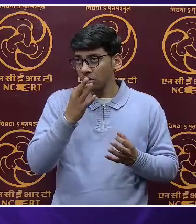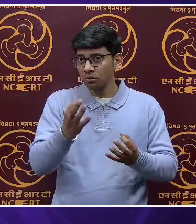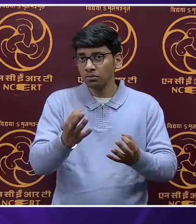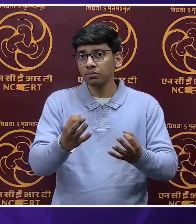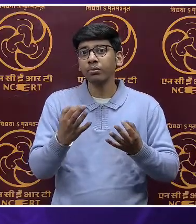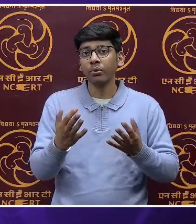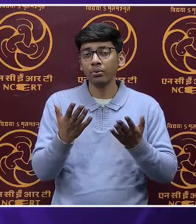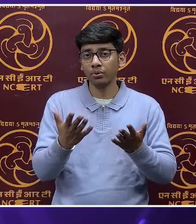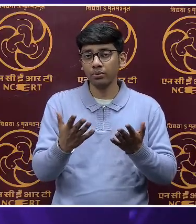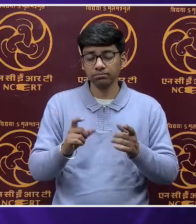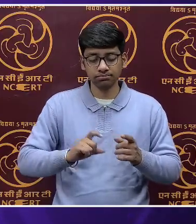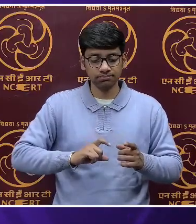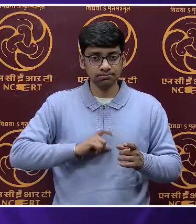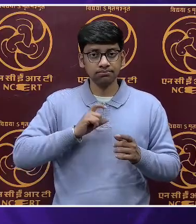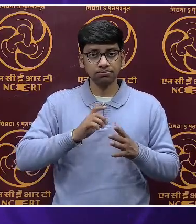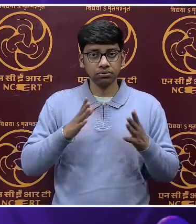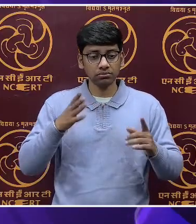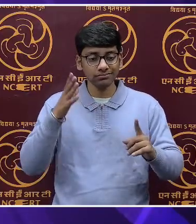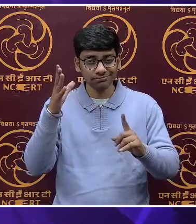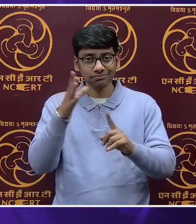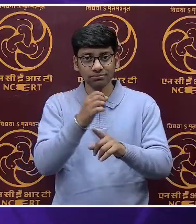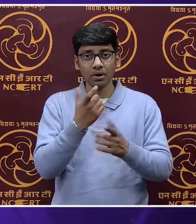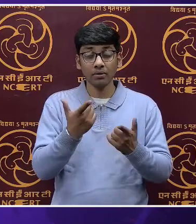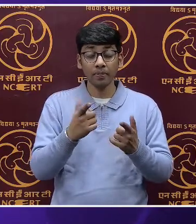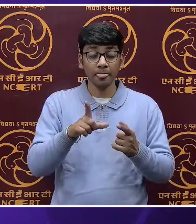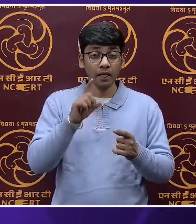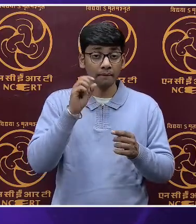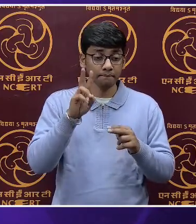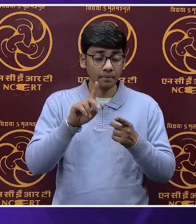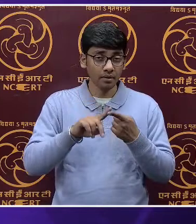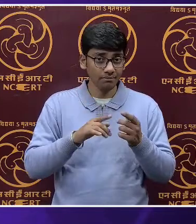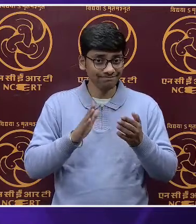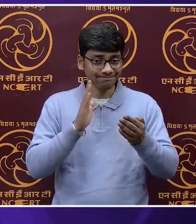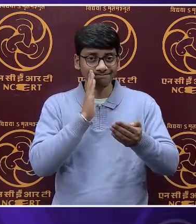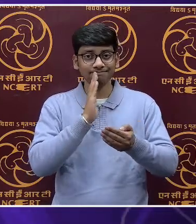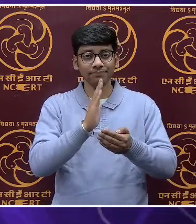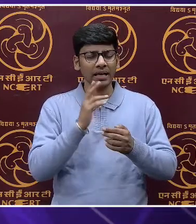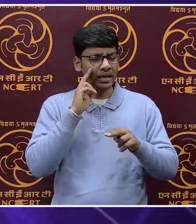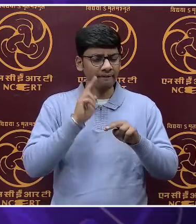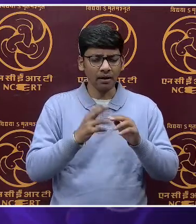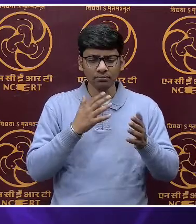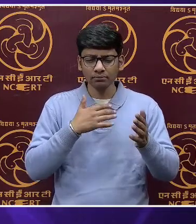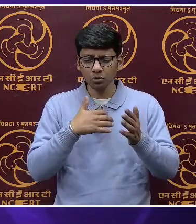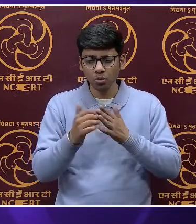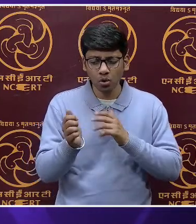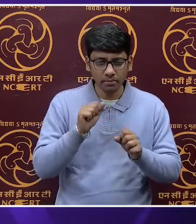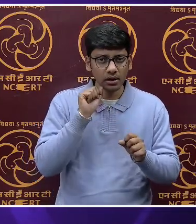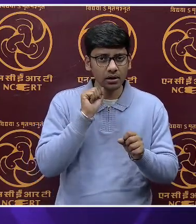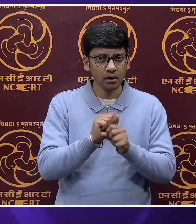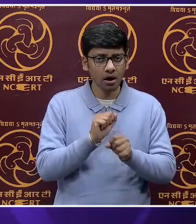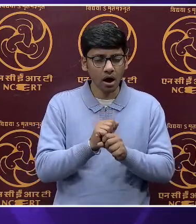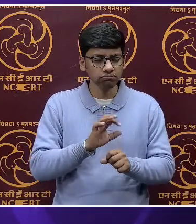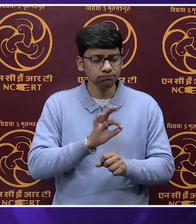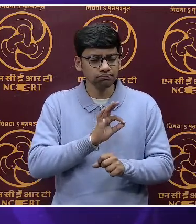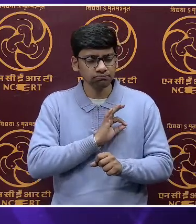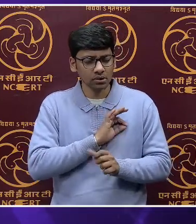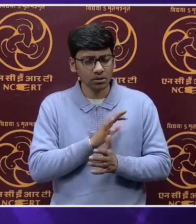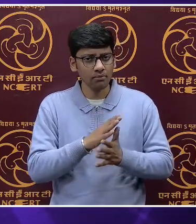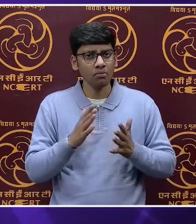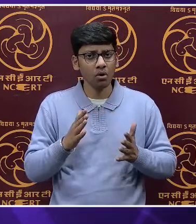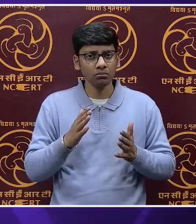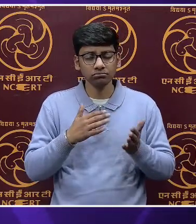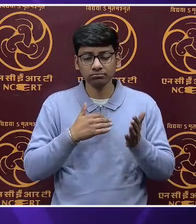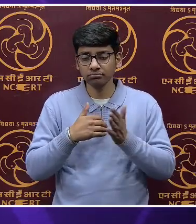tremendous achievement for her. I think it's the love of music. Yeah, absolutely. You know, when you love something, you just keep on going towards that.